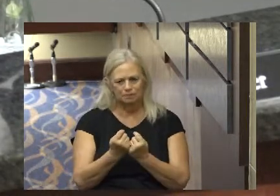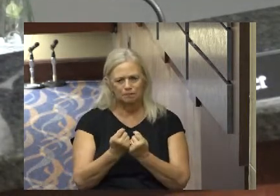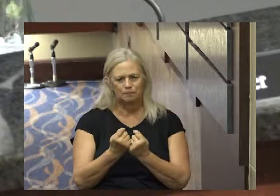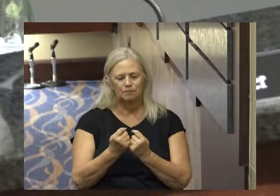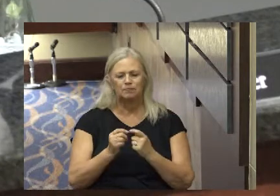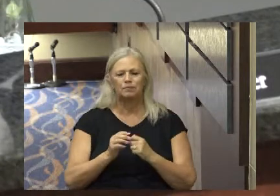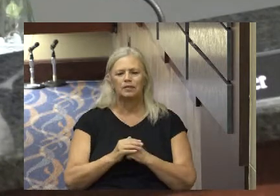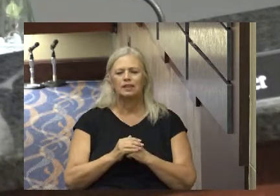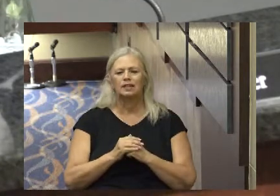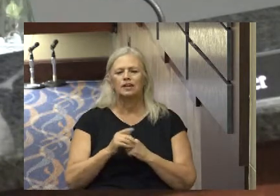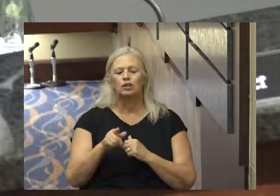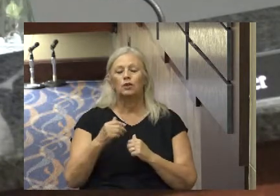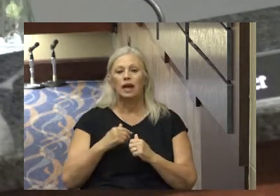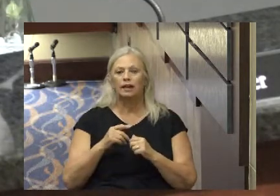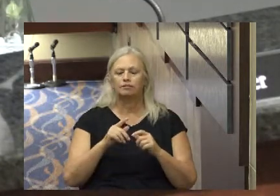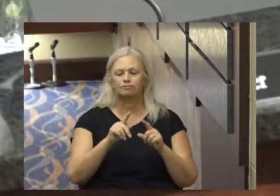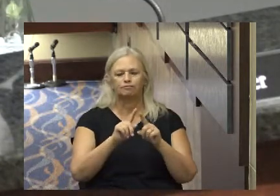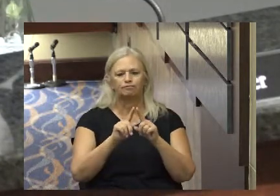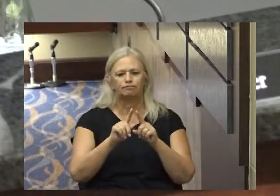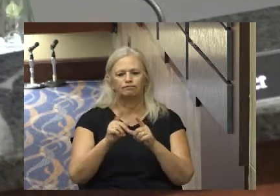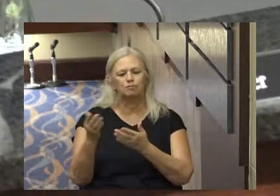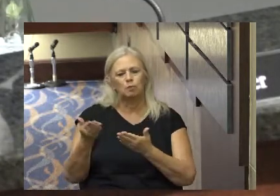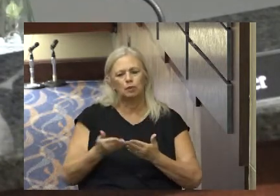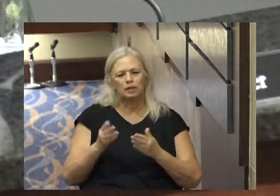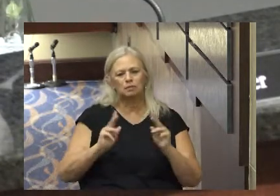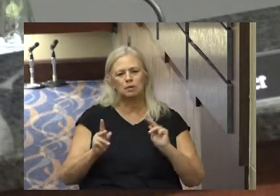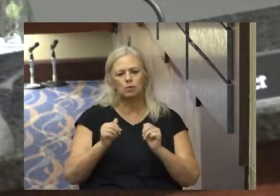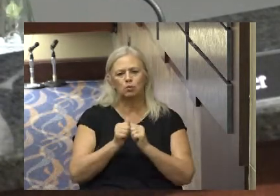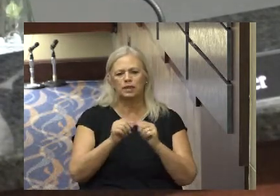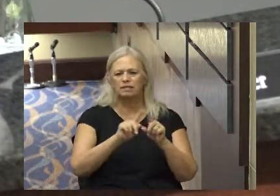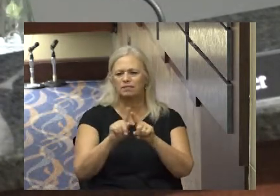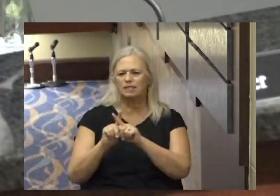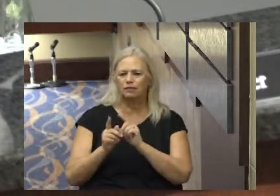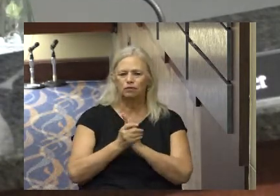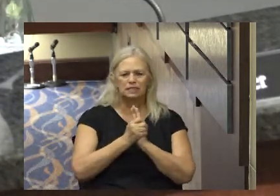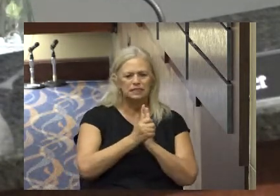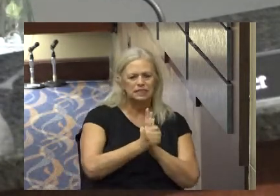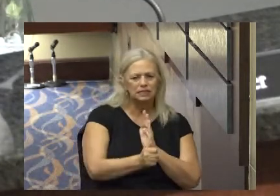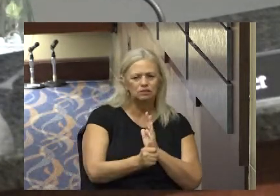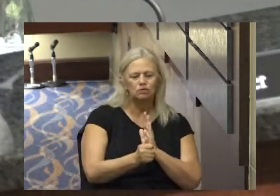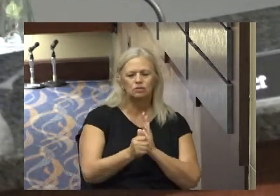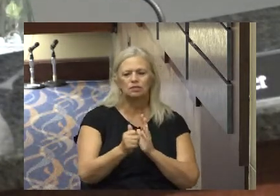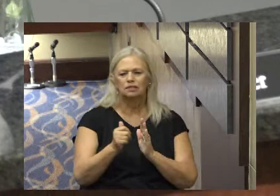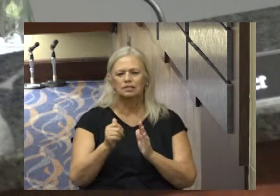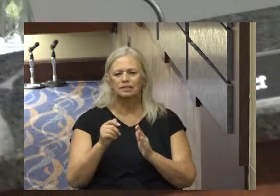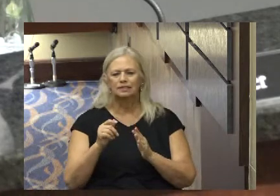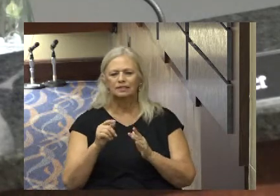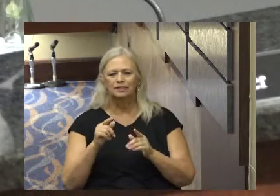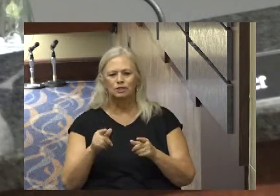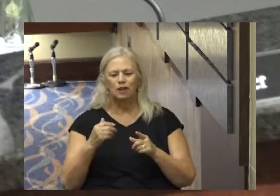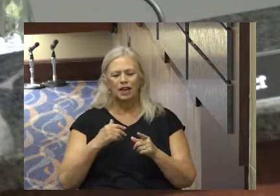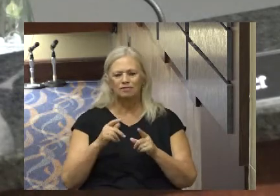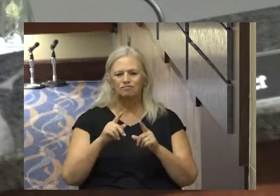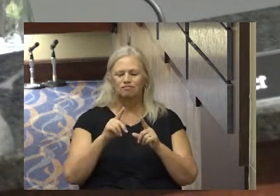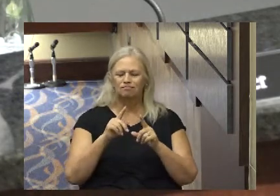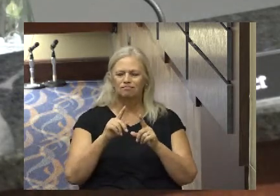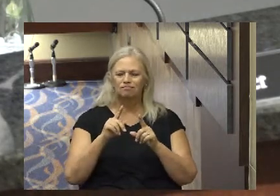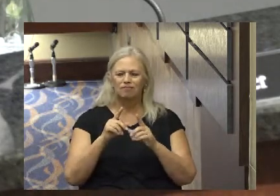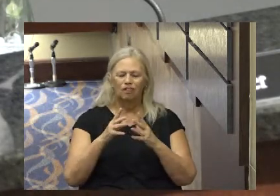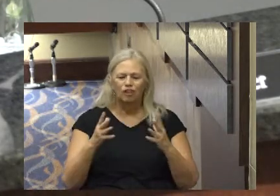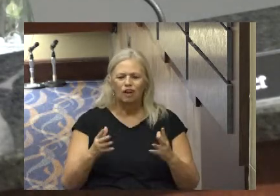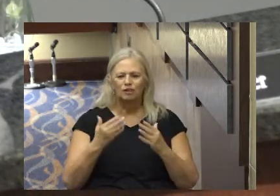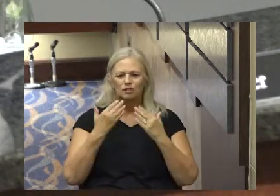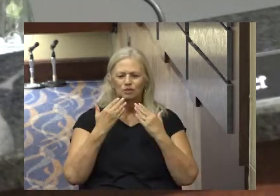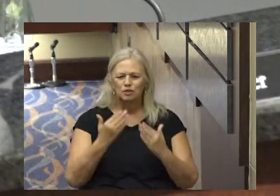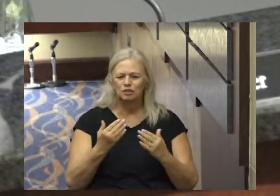that have different skill sets than you, and you are able to build upon that in ways that are really powerful and really exciting